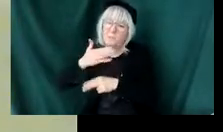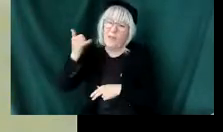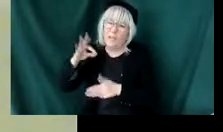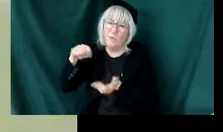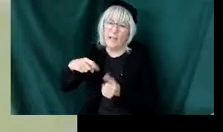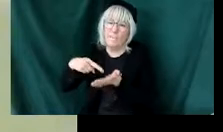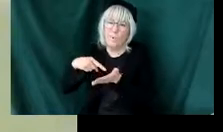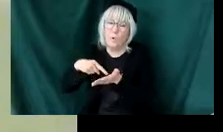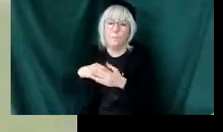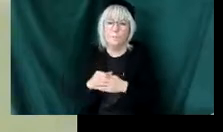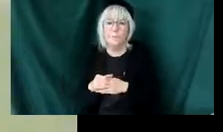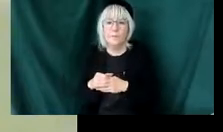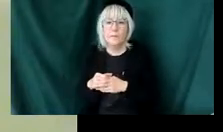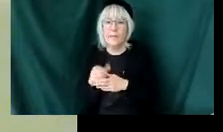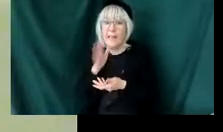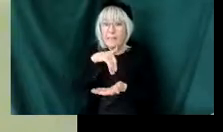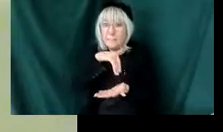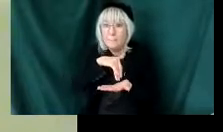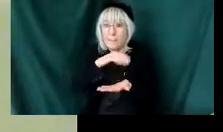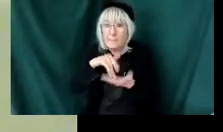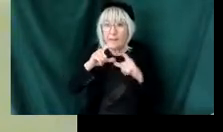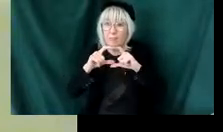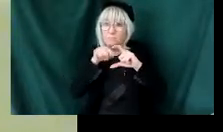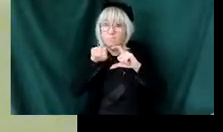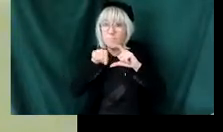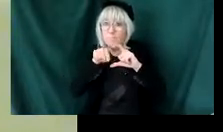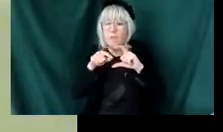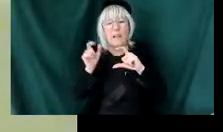it's kind of like a weird grid. Um,